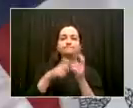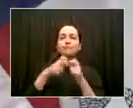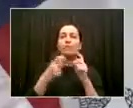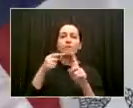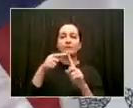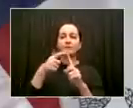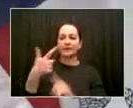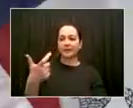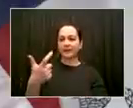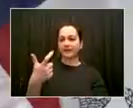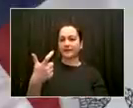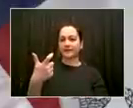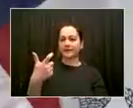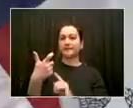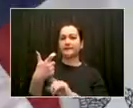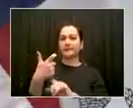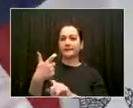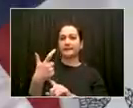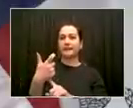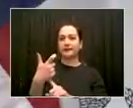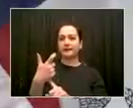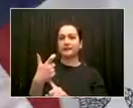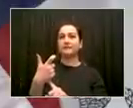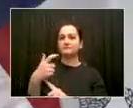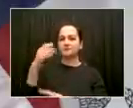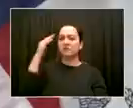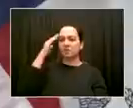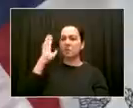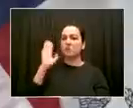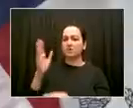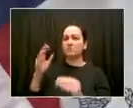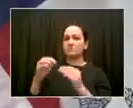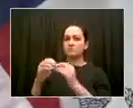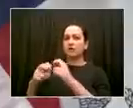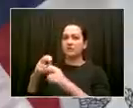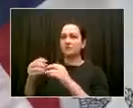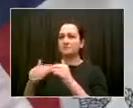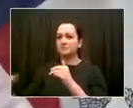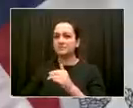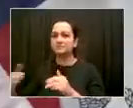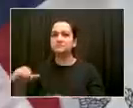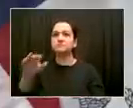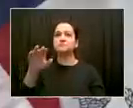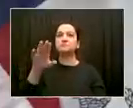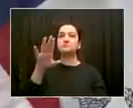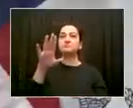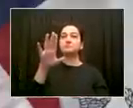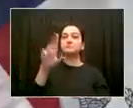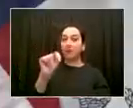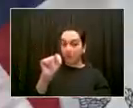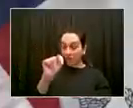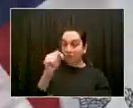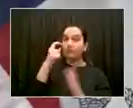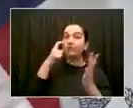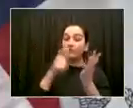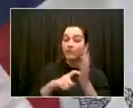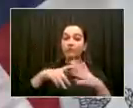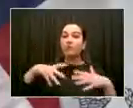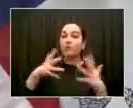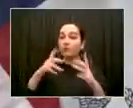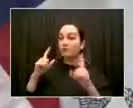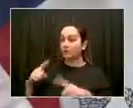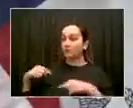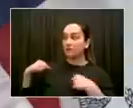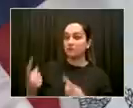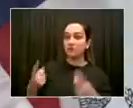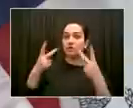is, the responses that are being made right now are working more and more. The responses now are about deepening the tie between